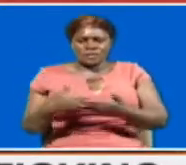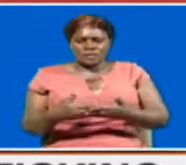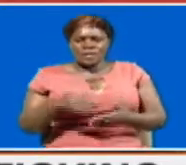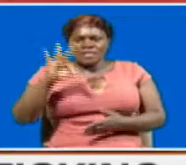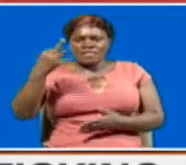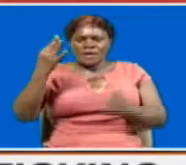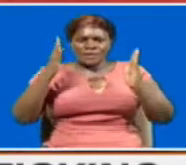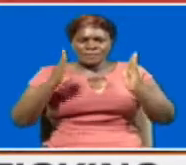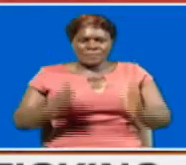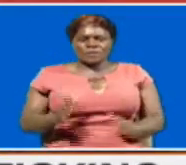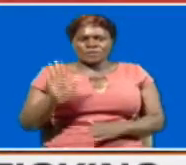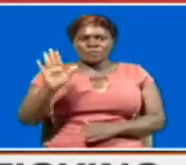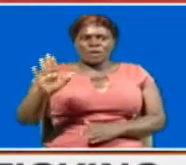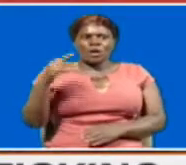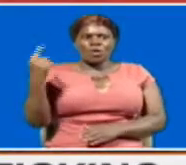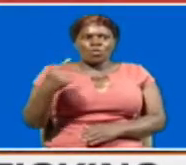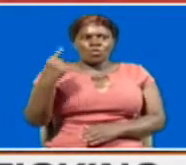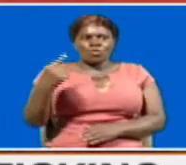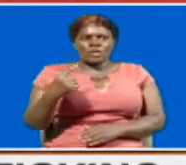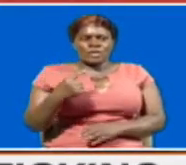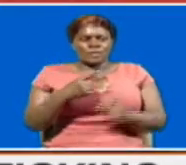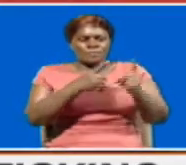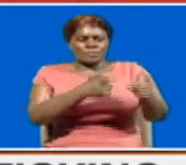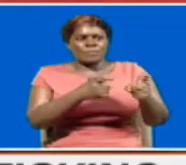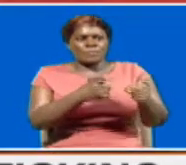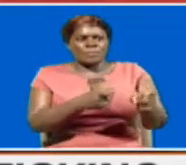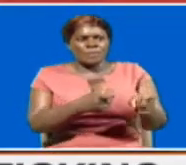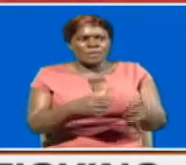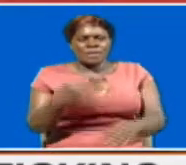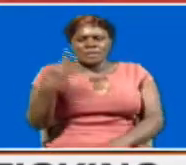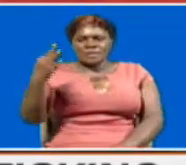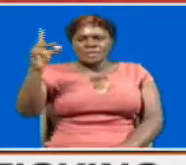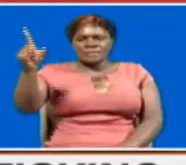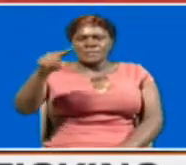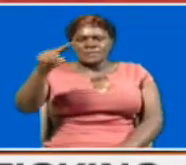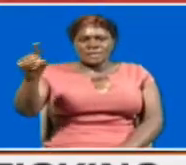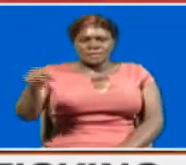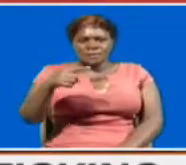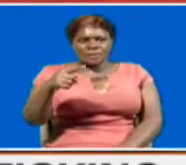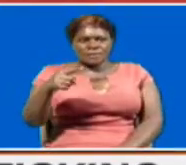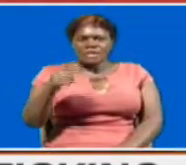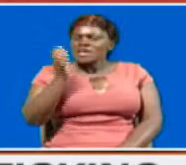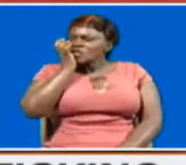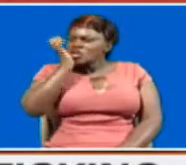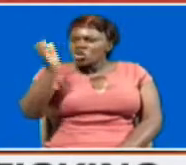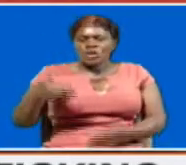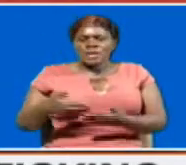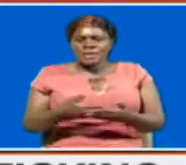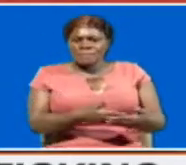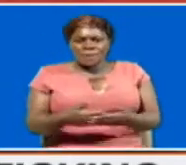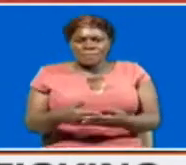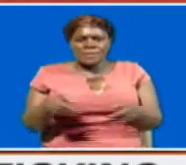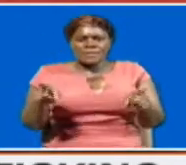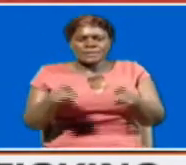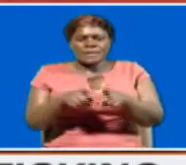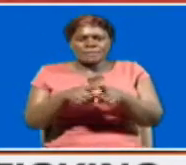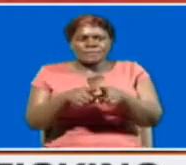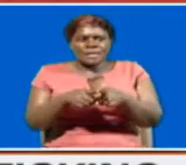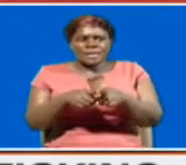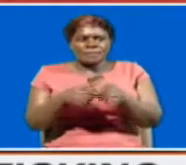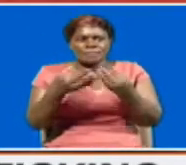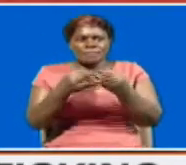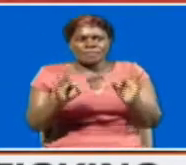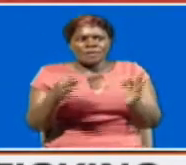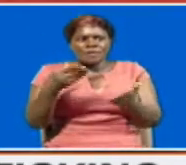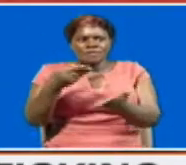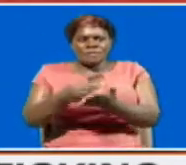accused person is only convicted of three offenses of child neglect and acquitted on